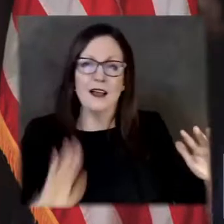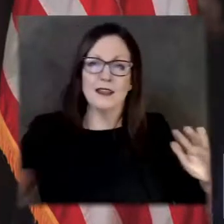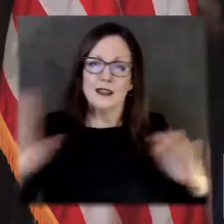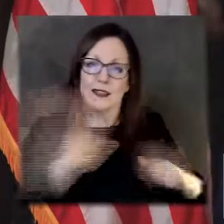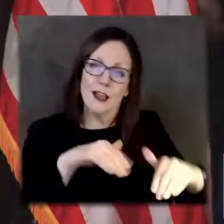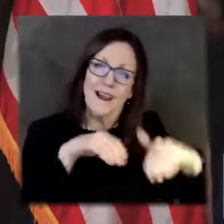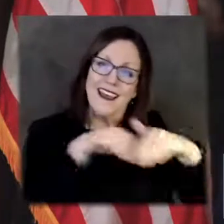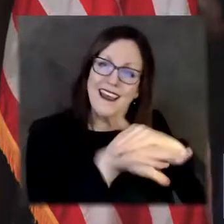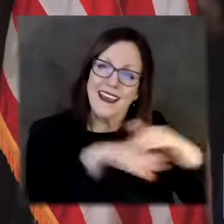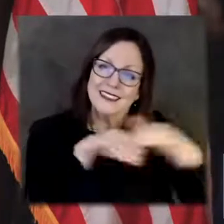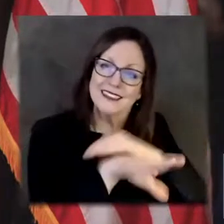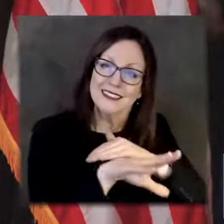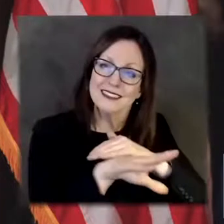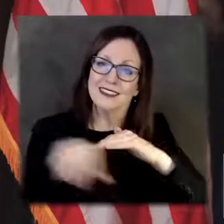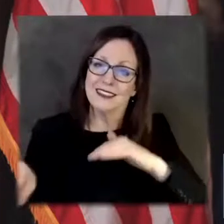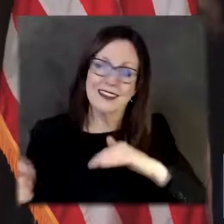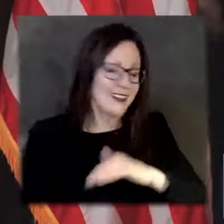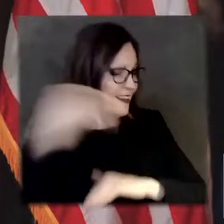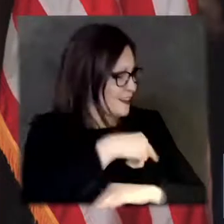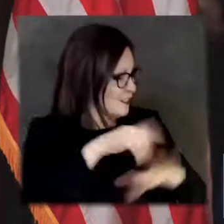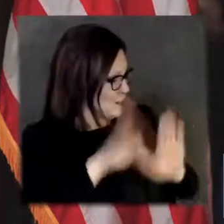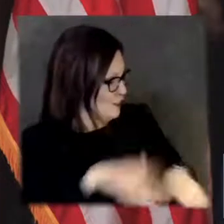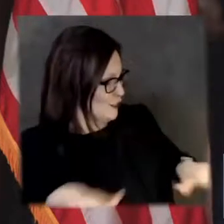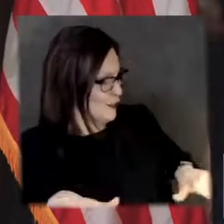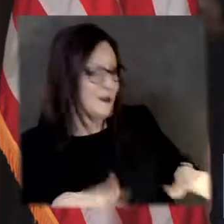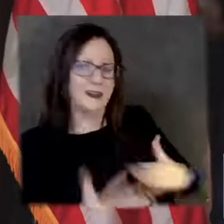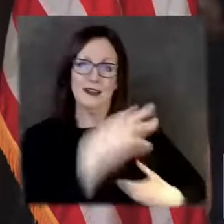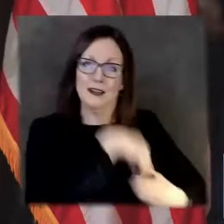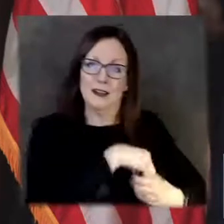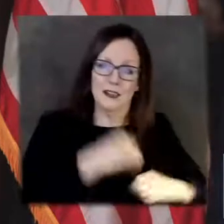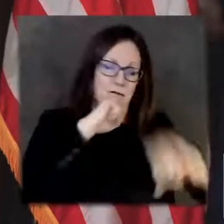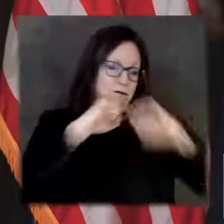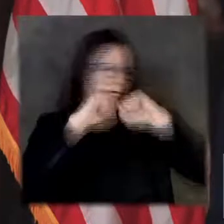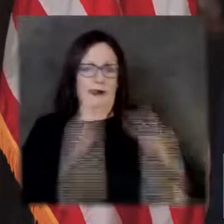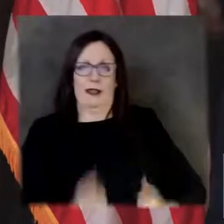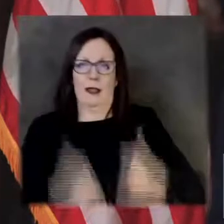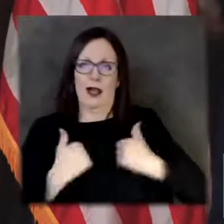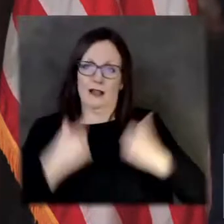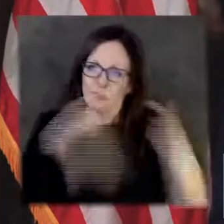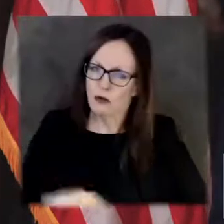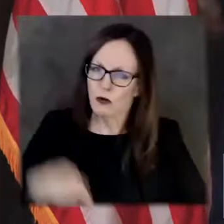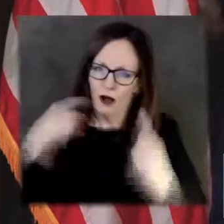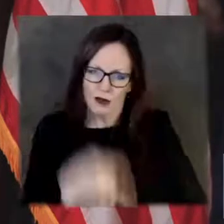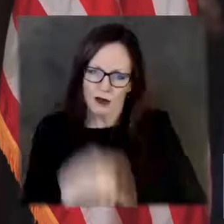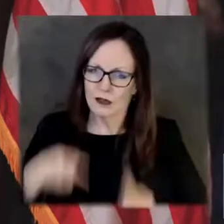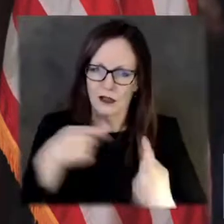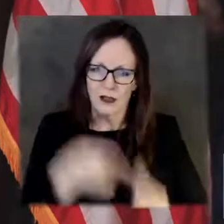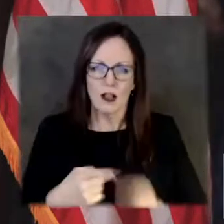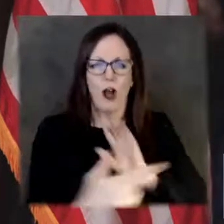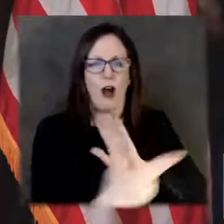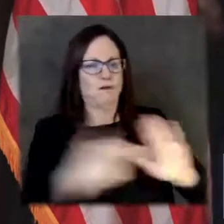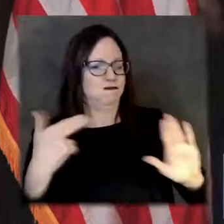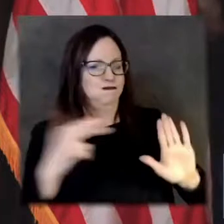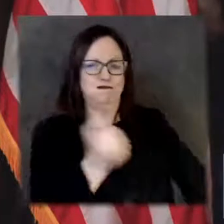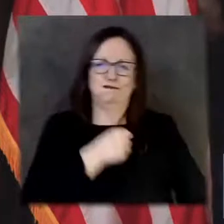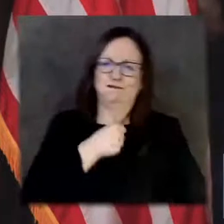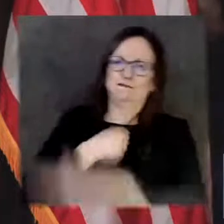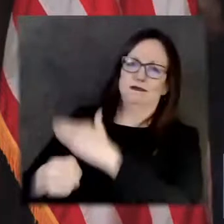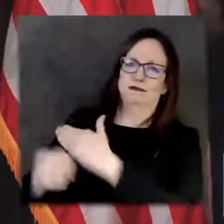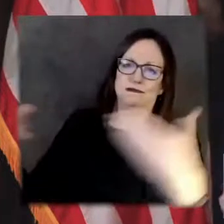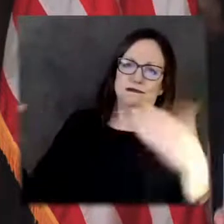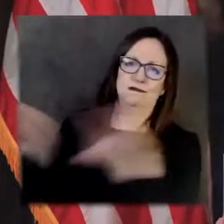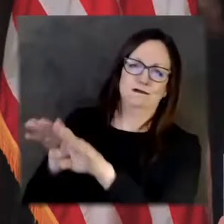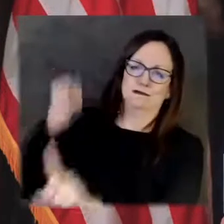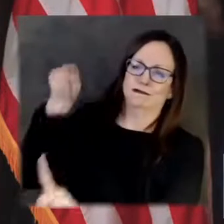not adults. We are one of the only states in the nation that has not made this evidence-based change in ensuring that youth